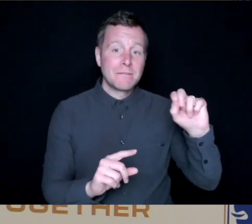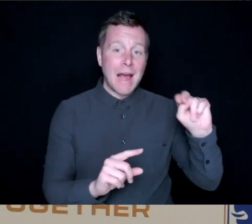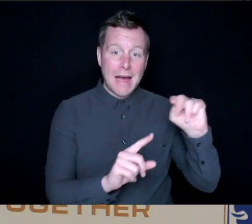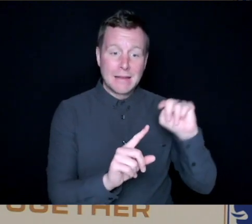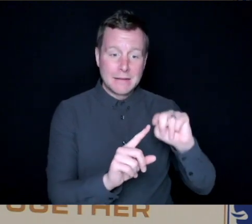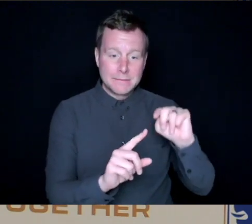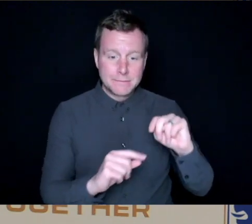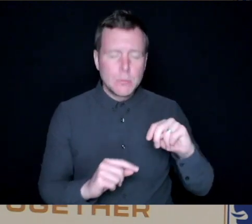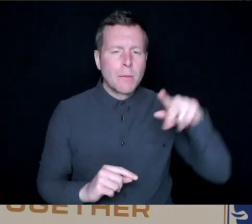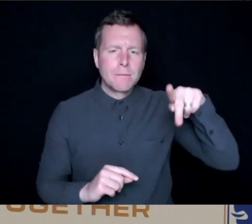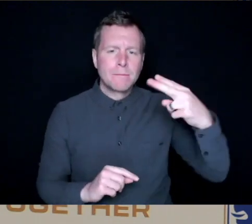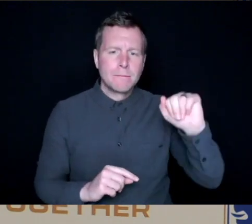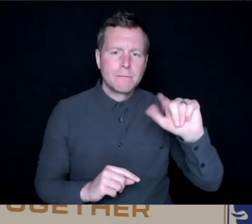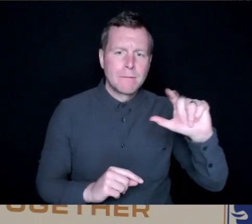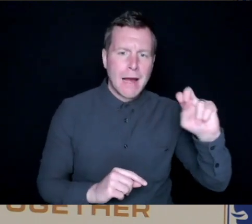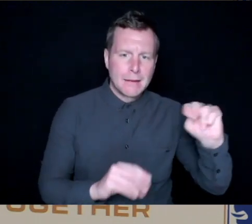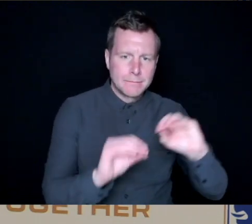think